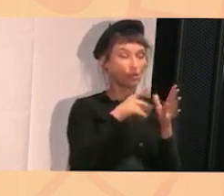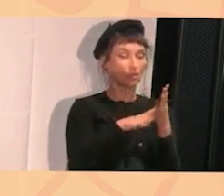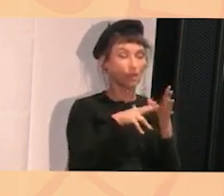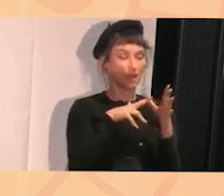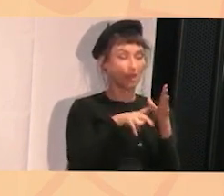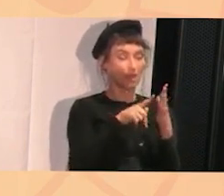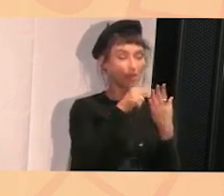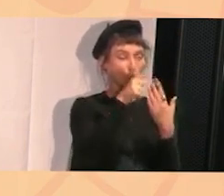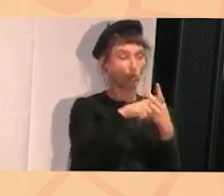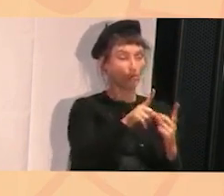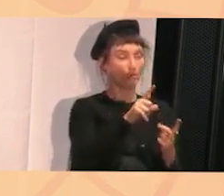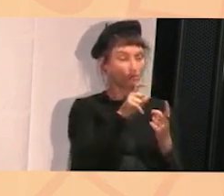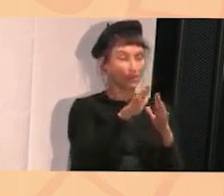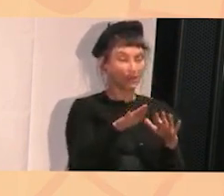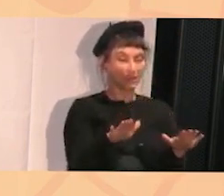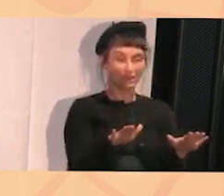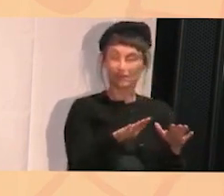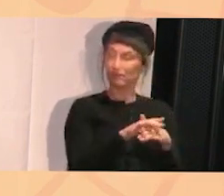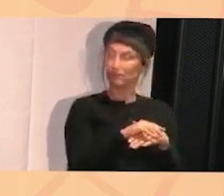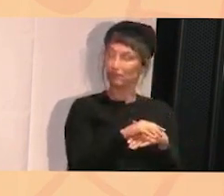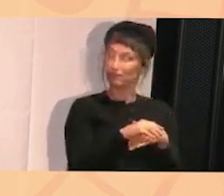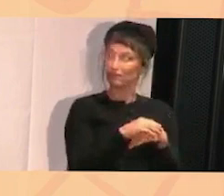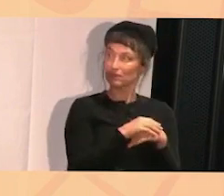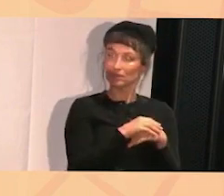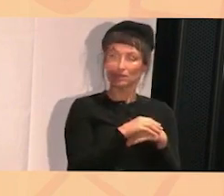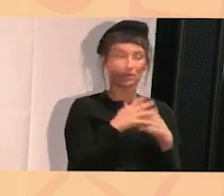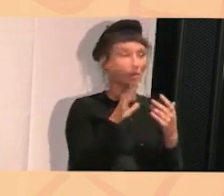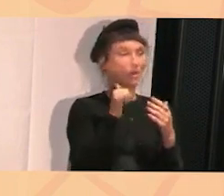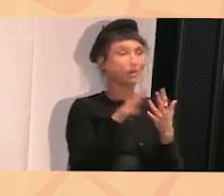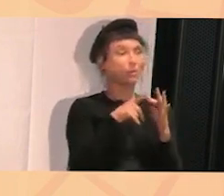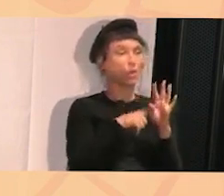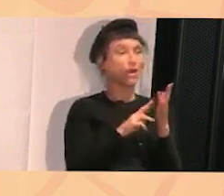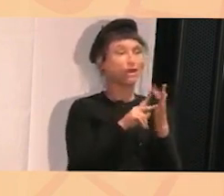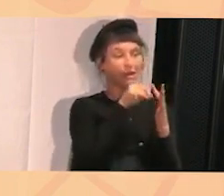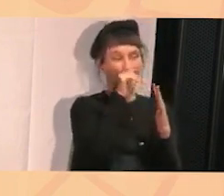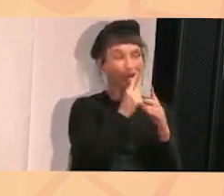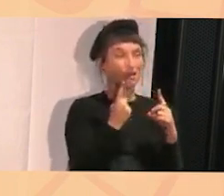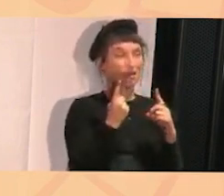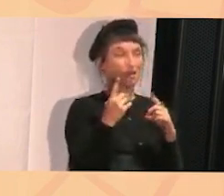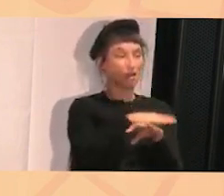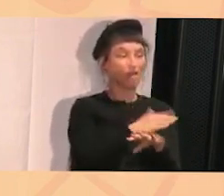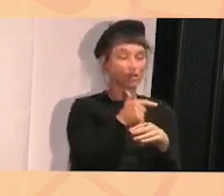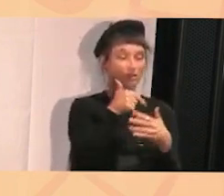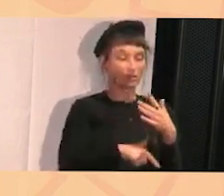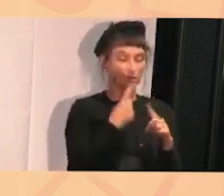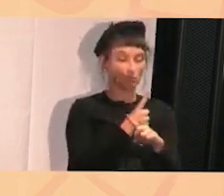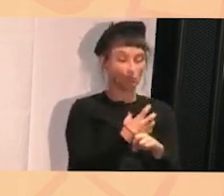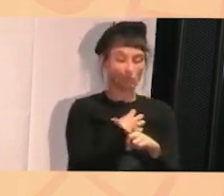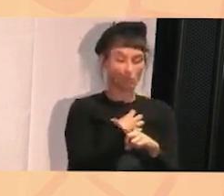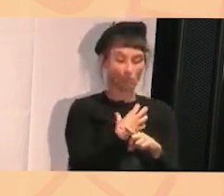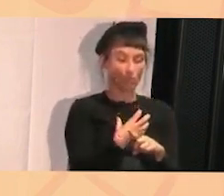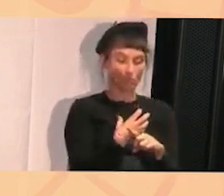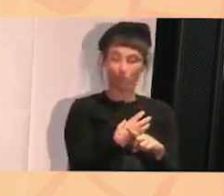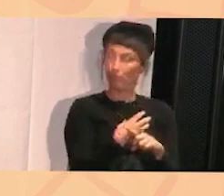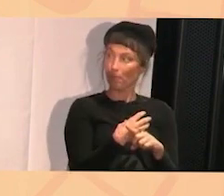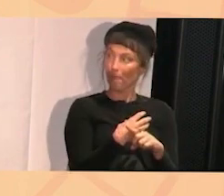and Wayne can probably articulate and talk a little bit more about that, with us